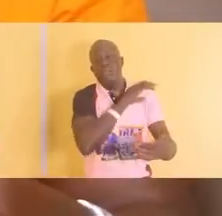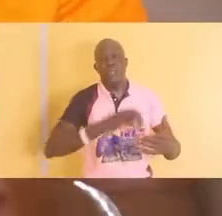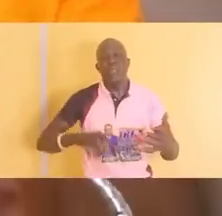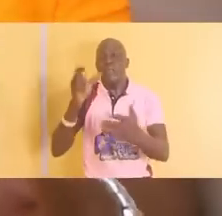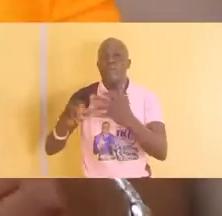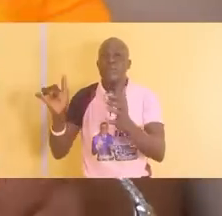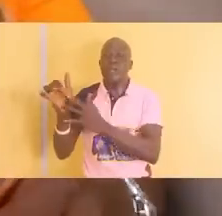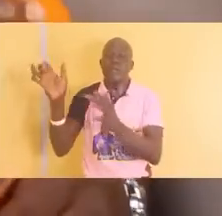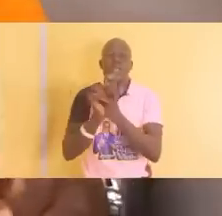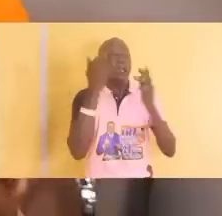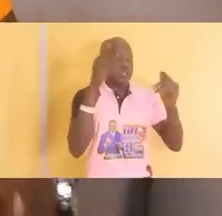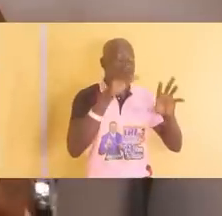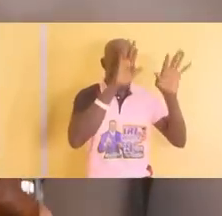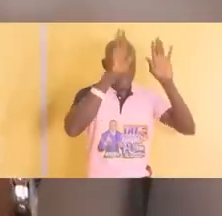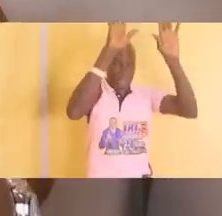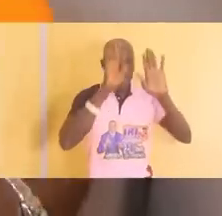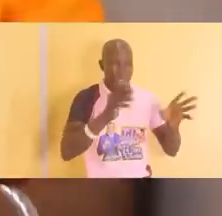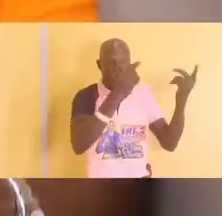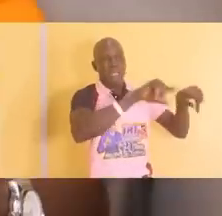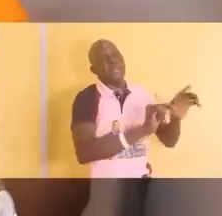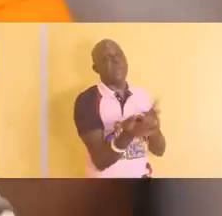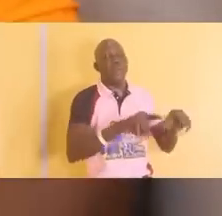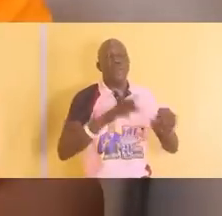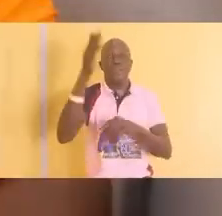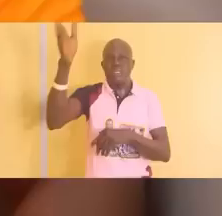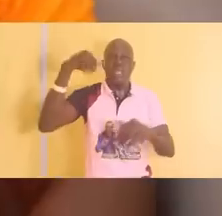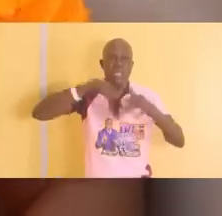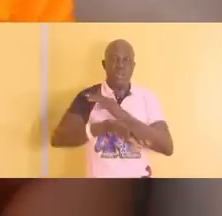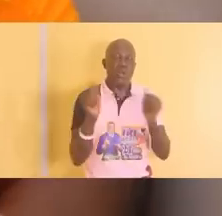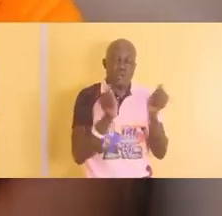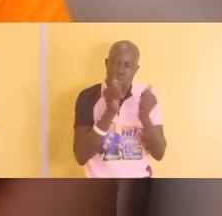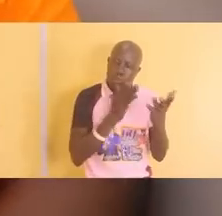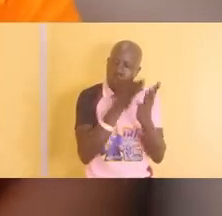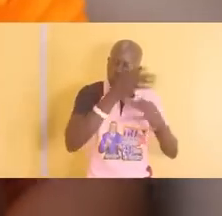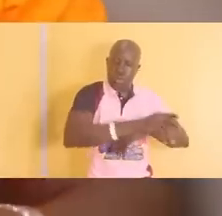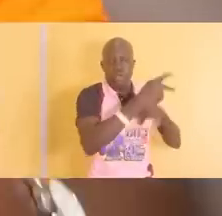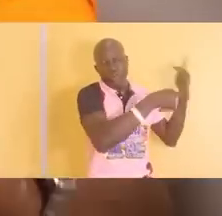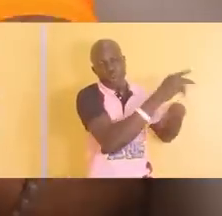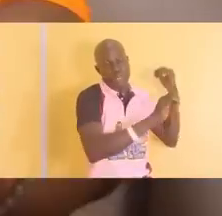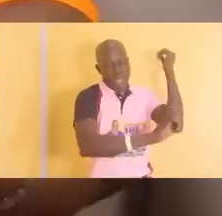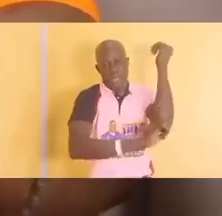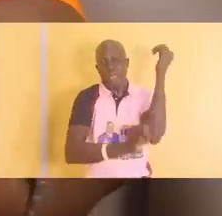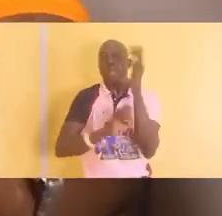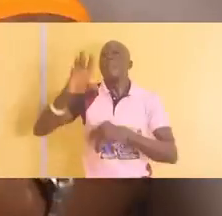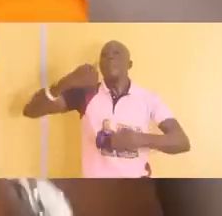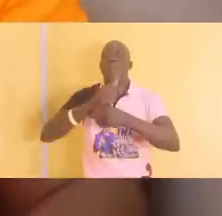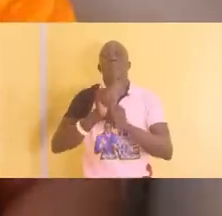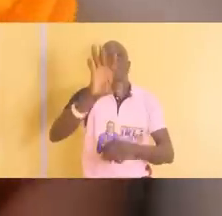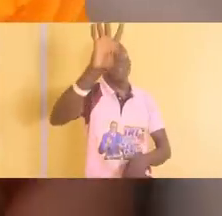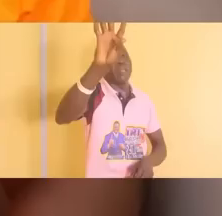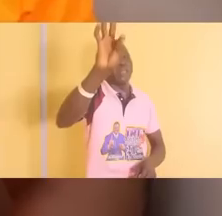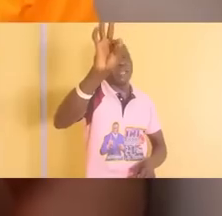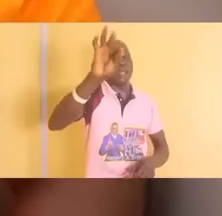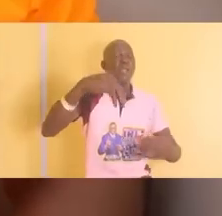did very well. Lo ka ise mi ati anu. Read the signs of wonders. Asi akosile. That was written. Nipa wo ni Elijah. To the prophet Elijah. O je mesan. Making nine. Pada